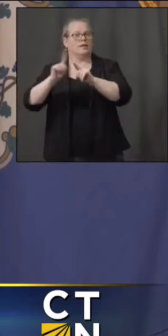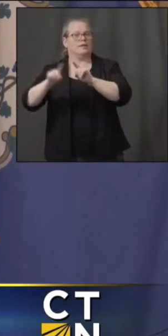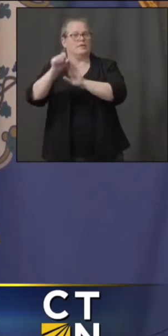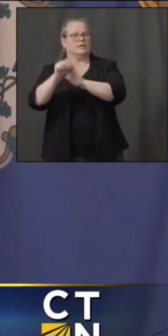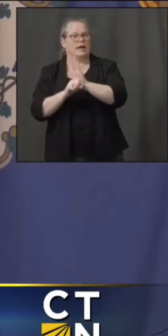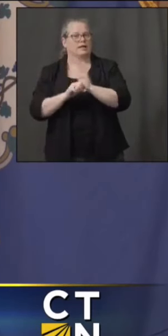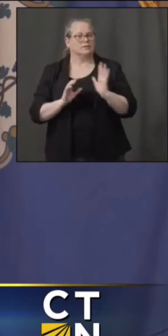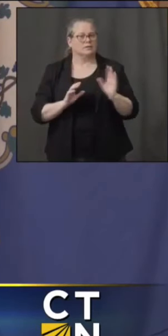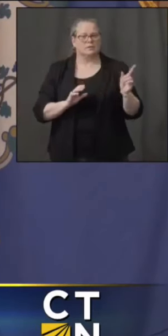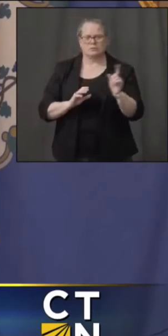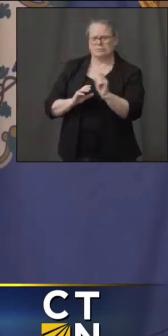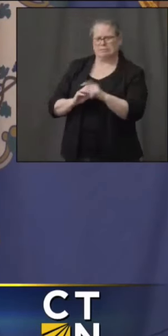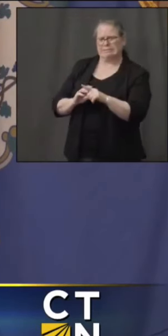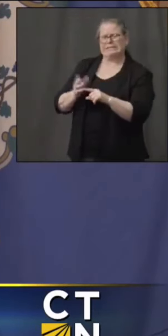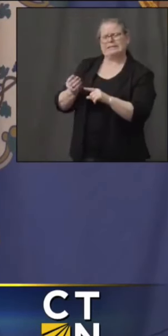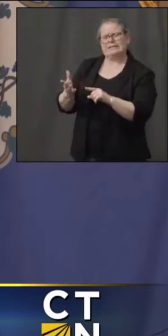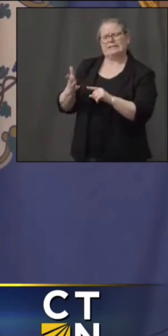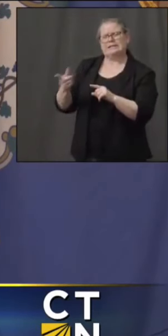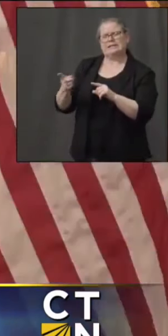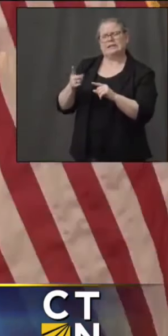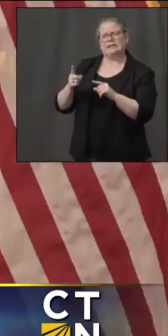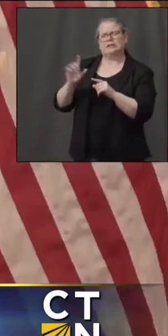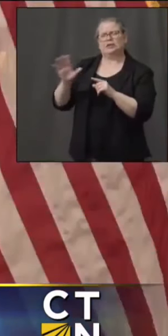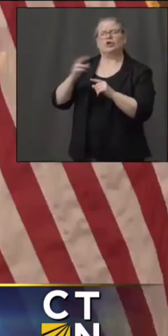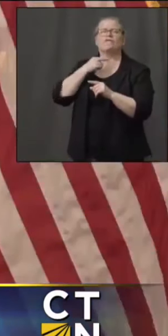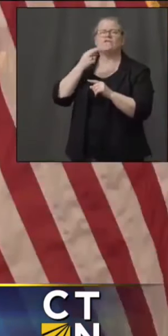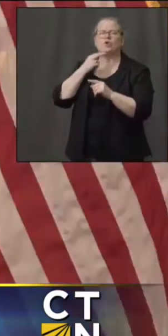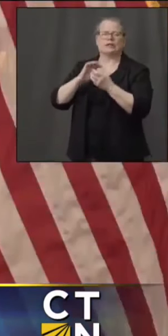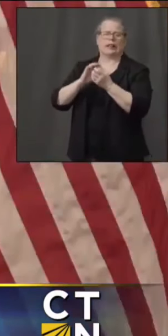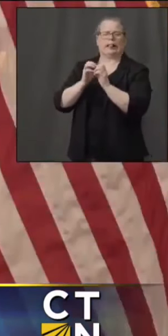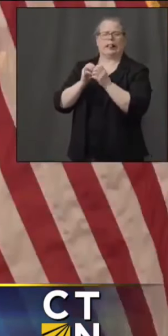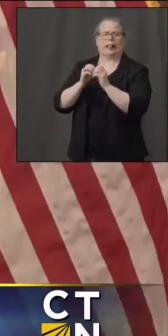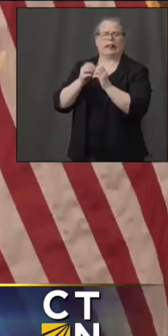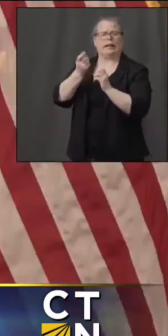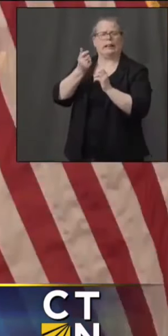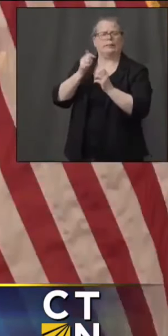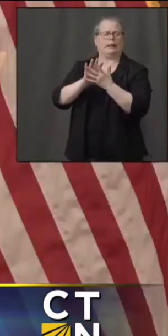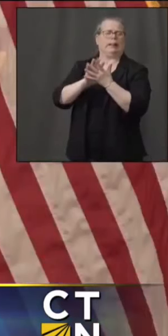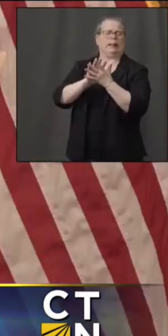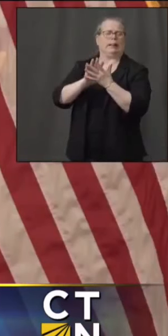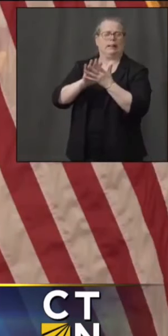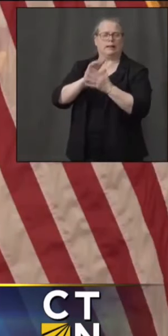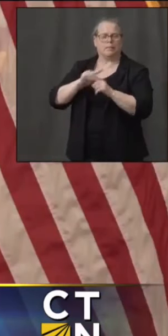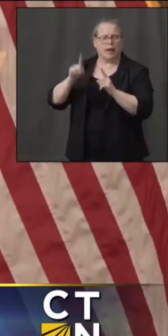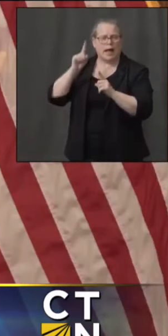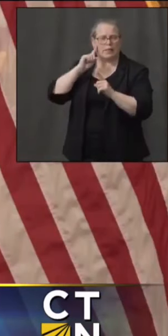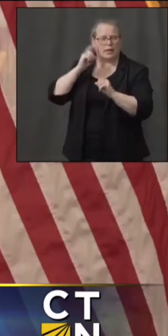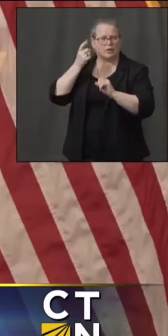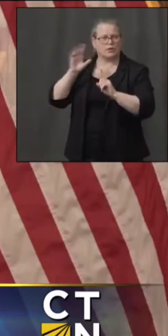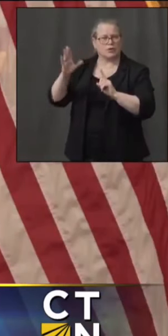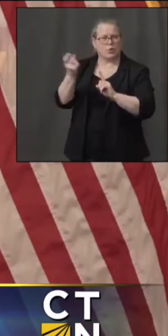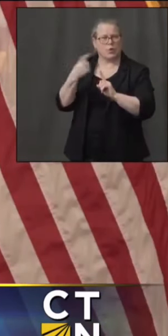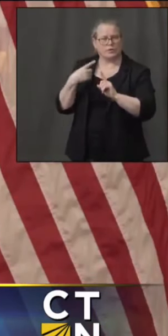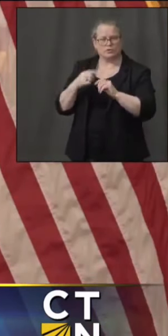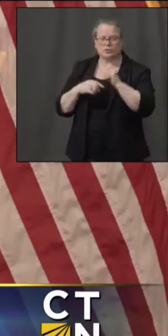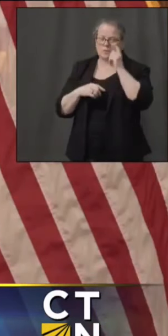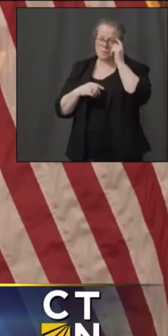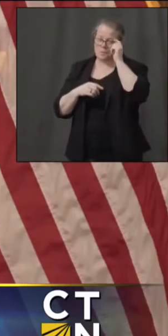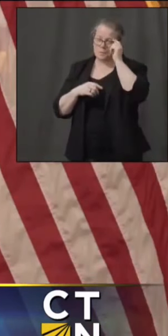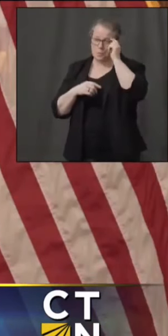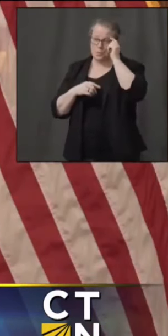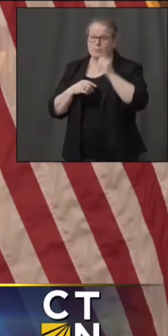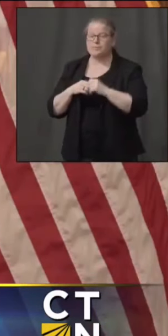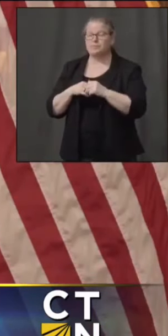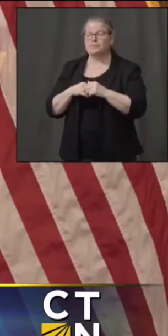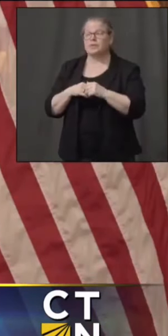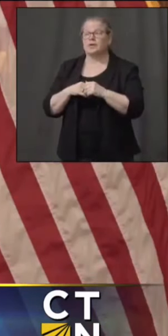little bit there, but I think I got the gist of it. What we've been doing on the regional level is it's